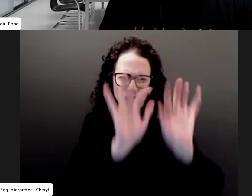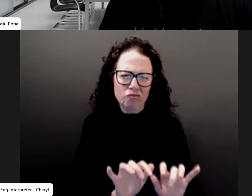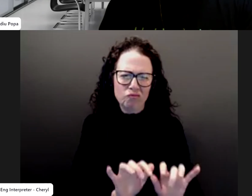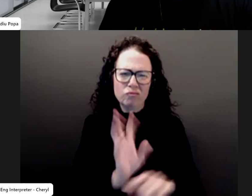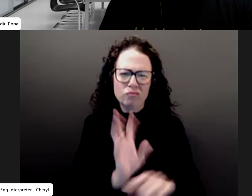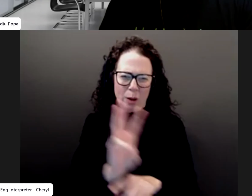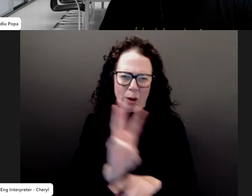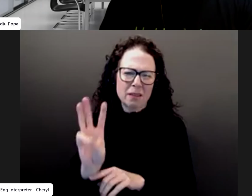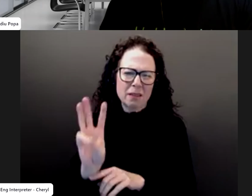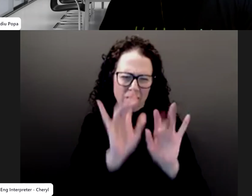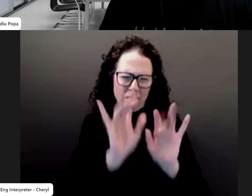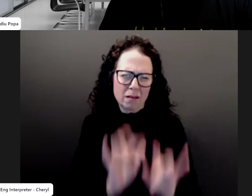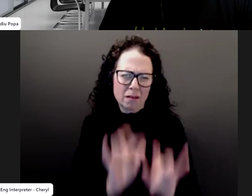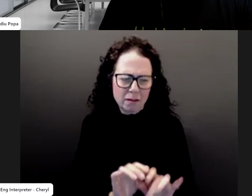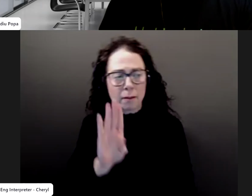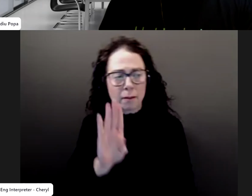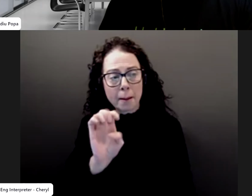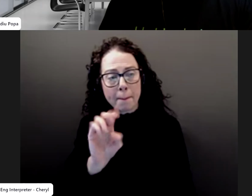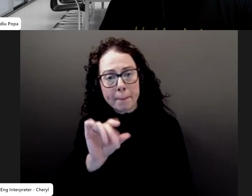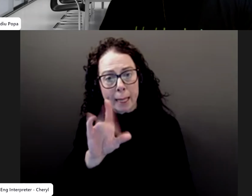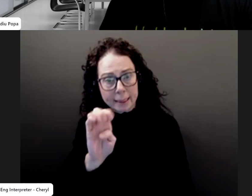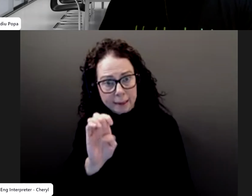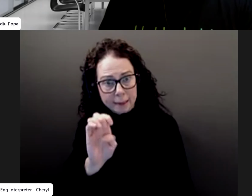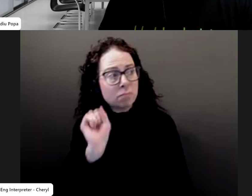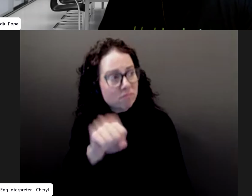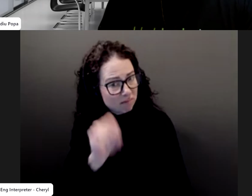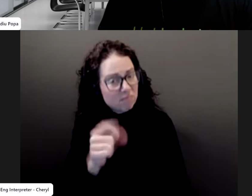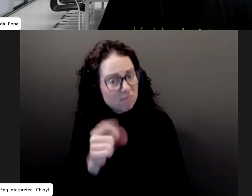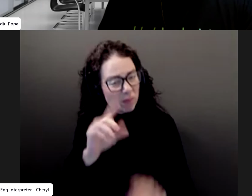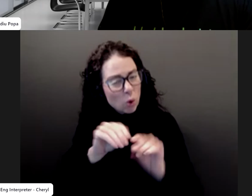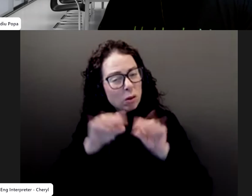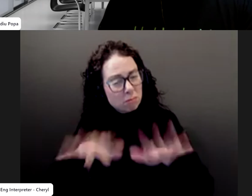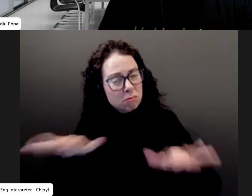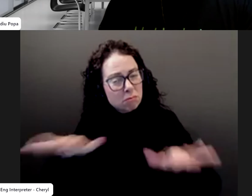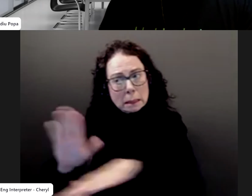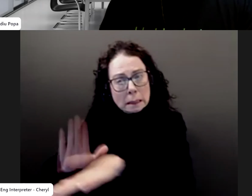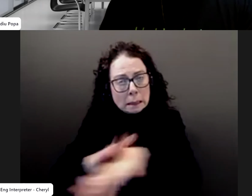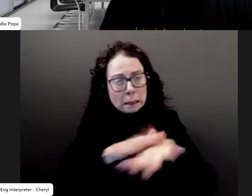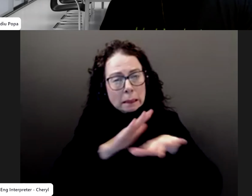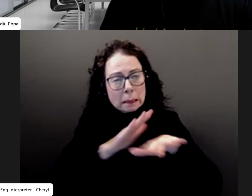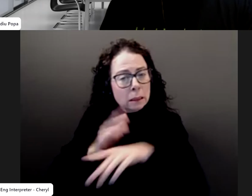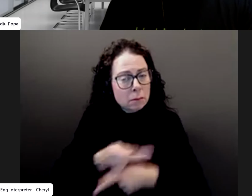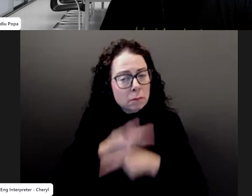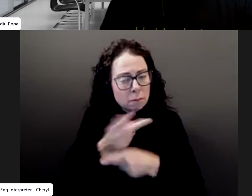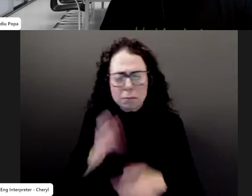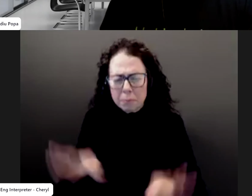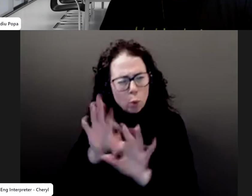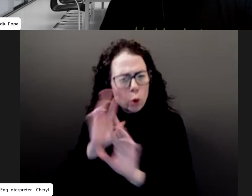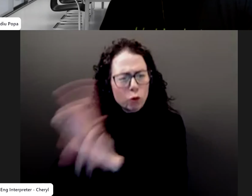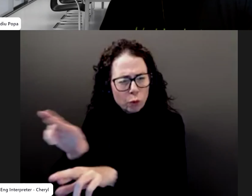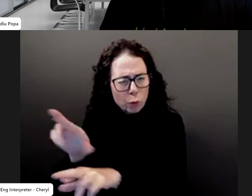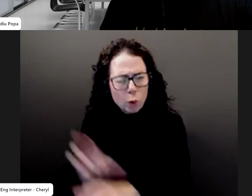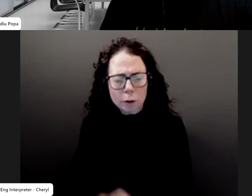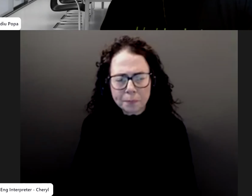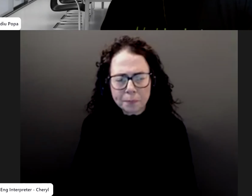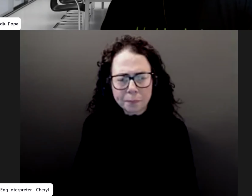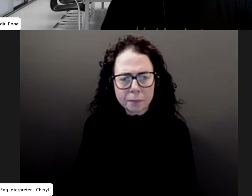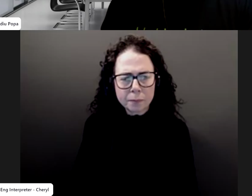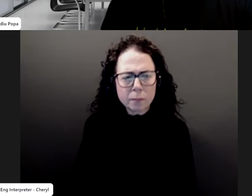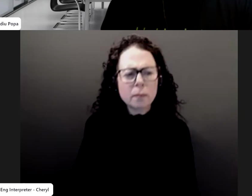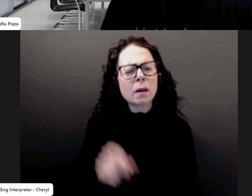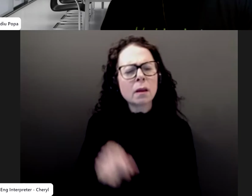are happening, what kinds are happening, and it can help others further down the line. So always very important to report. I think the rat